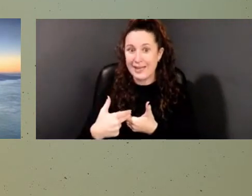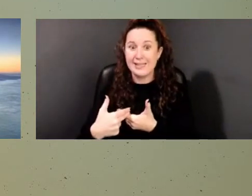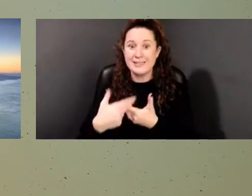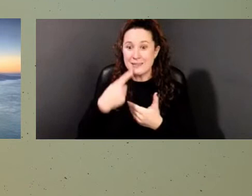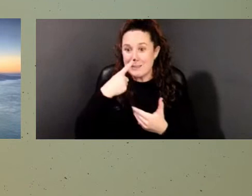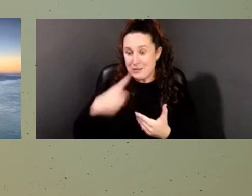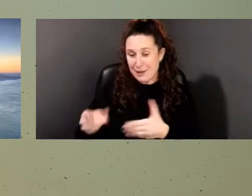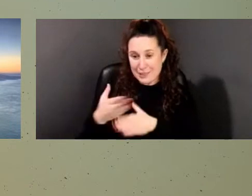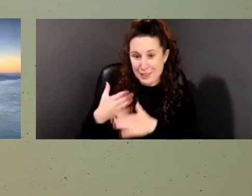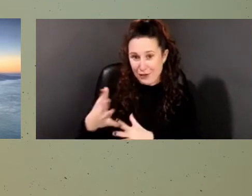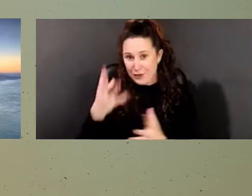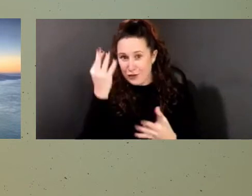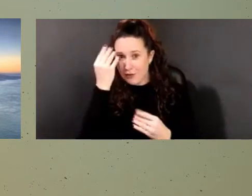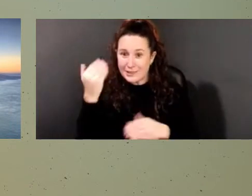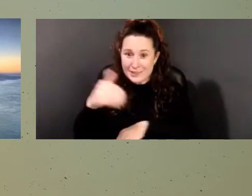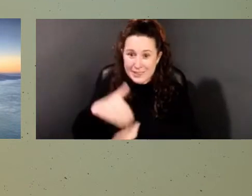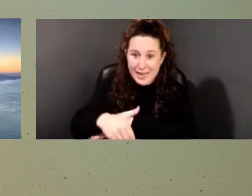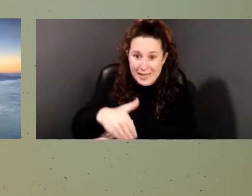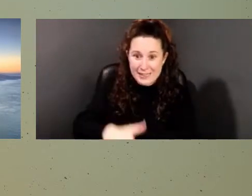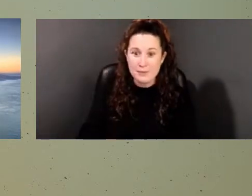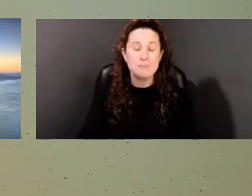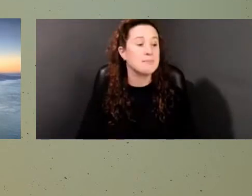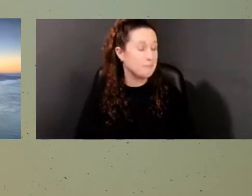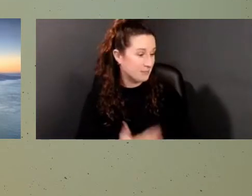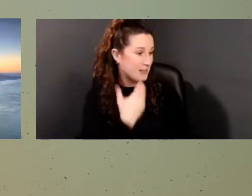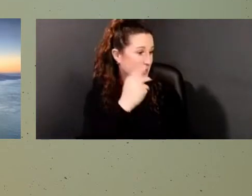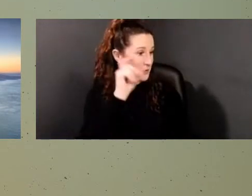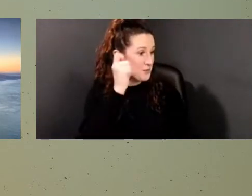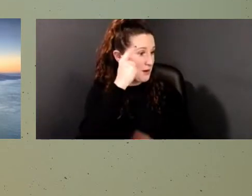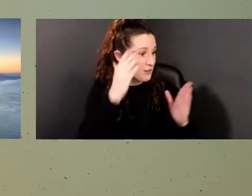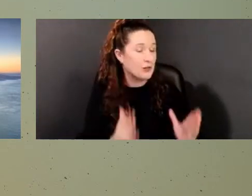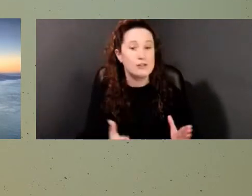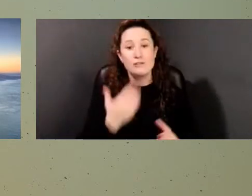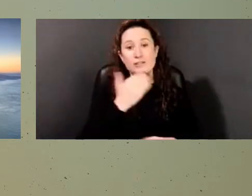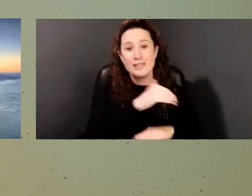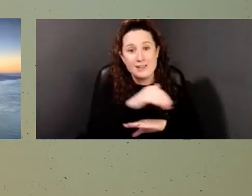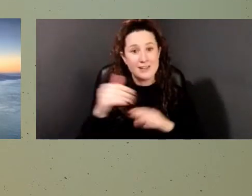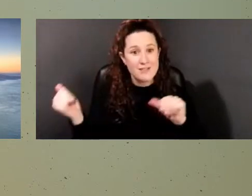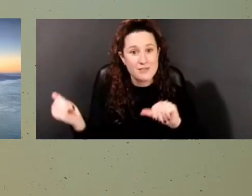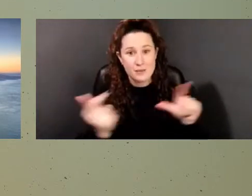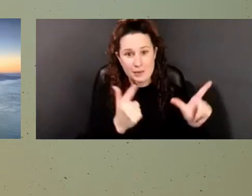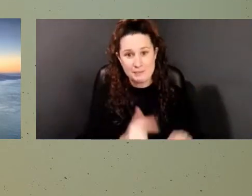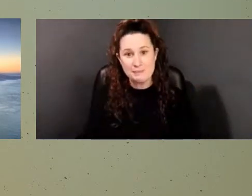panel tonight. Thank you, Governor. Good evening, everyone.